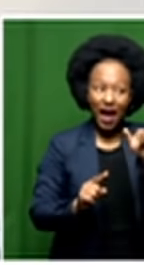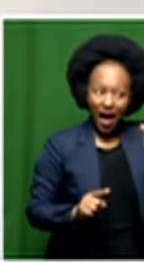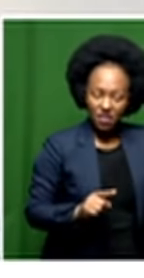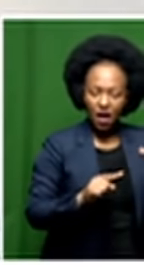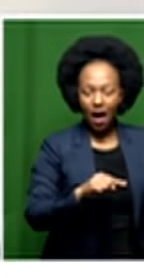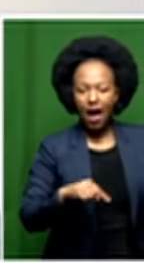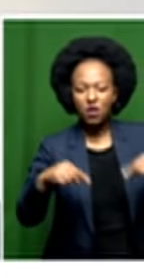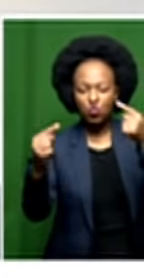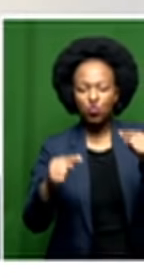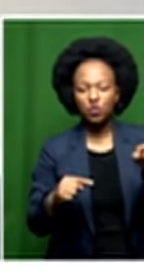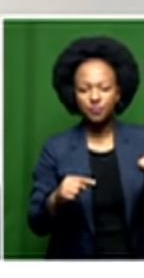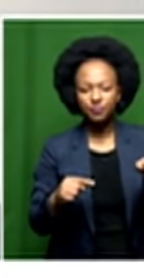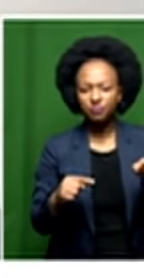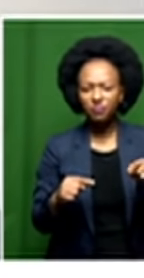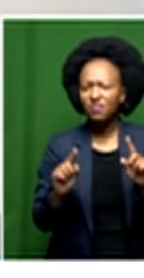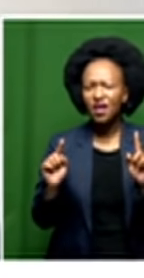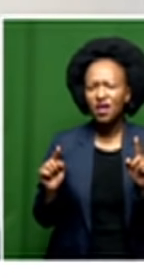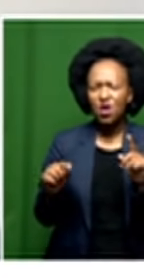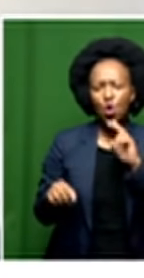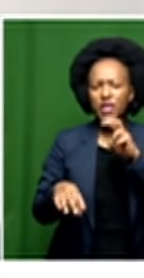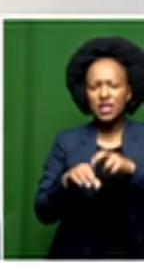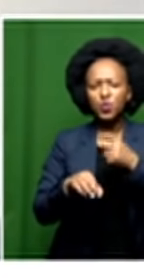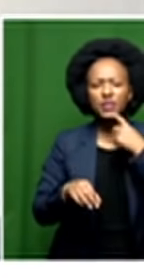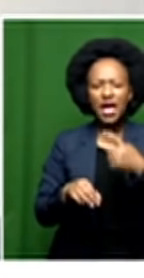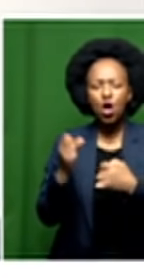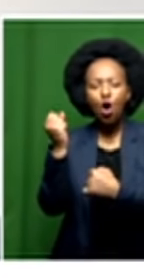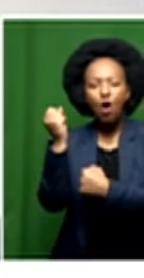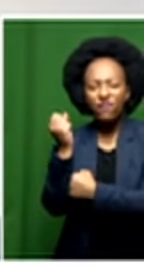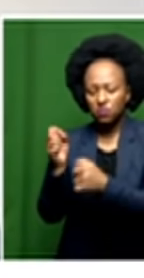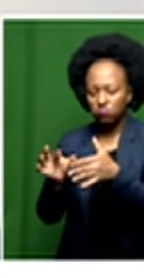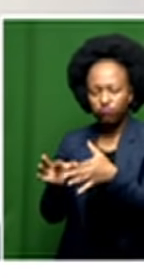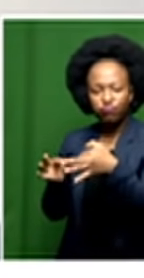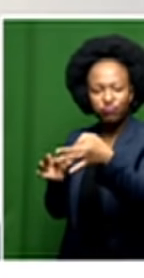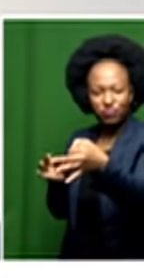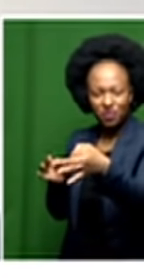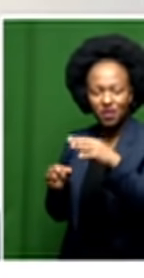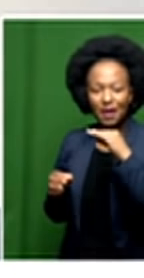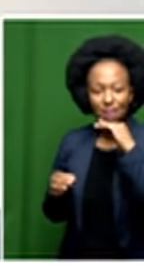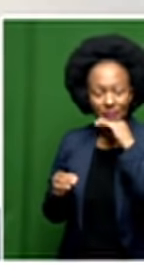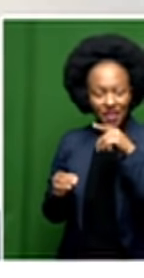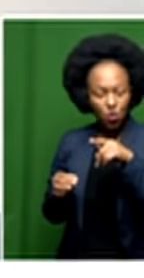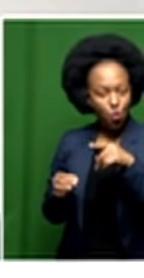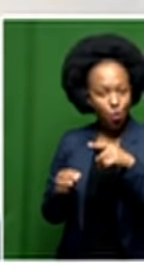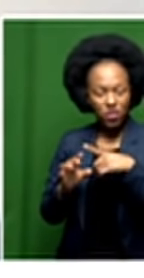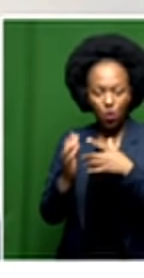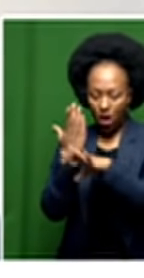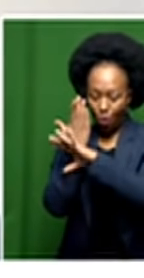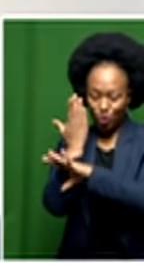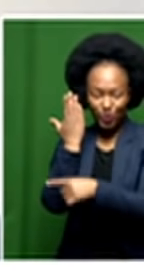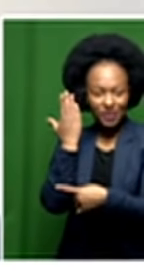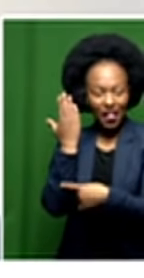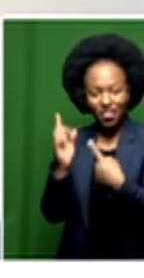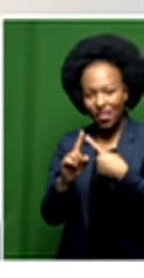is they do not have to expressly say that your term of office is extended, because doing so would be a direct breach of the